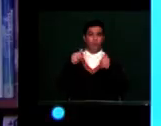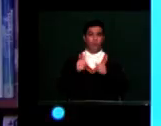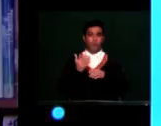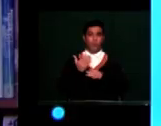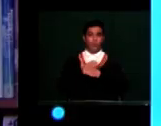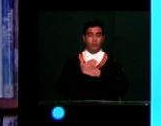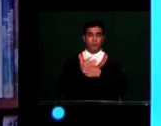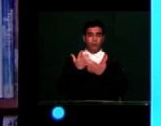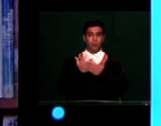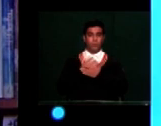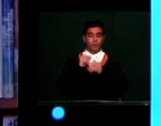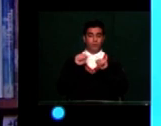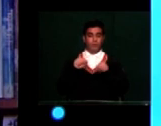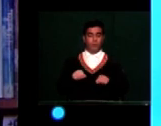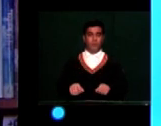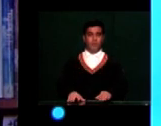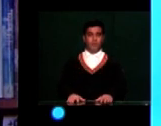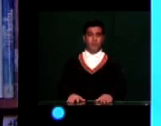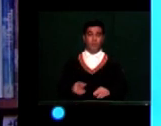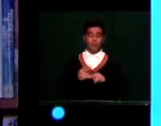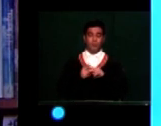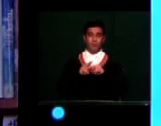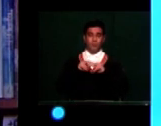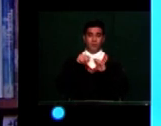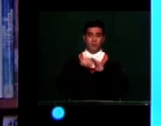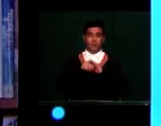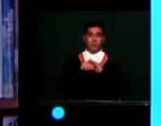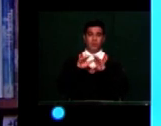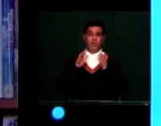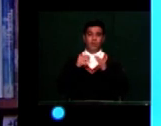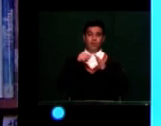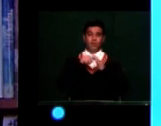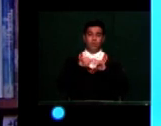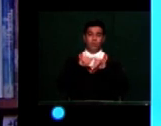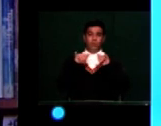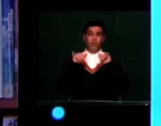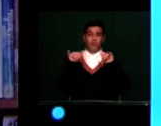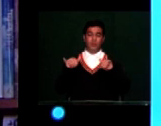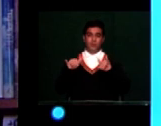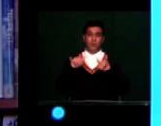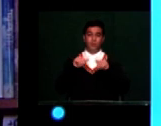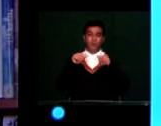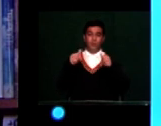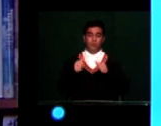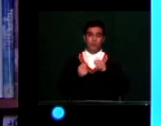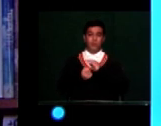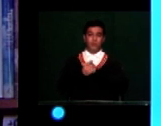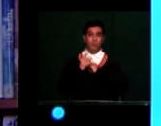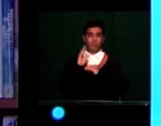yordamida aniqlanadi. Bundan ehtimollikning ko'paytirish formulasi kelib chiqadi.